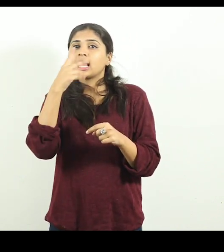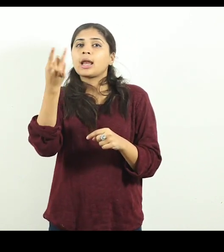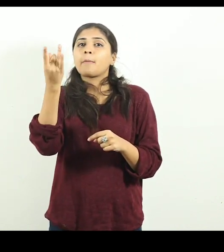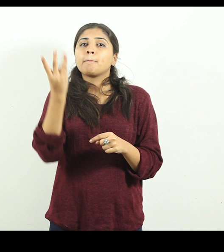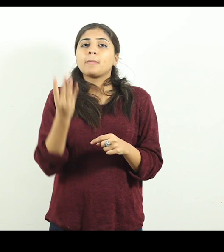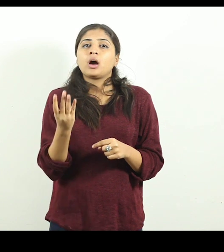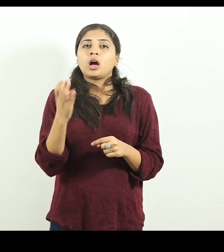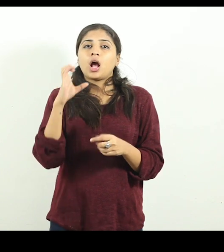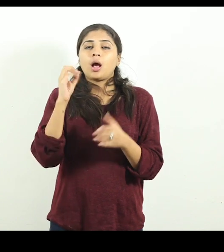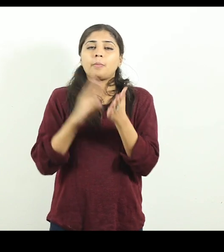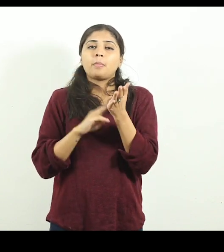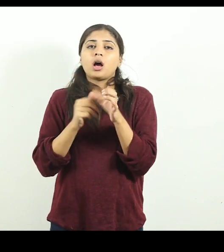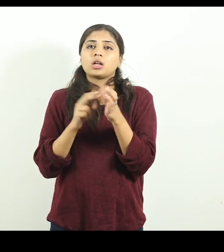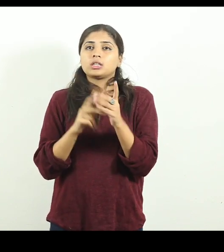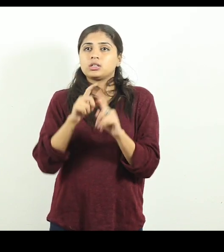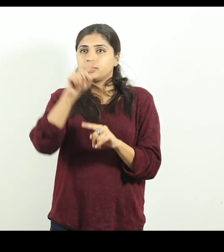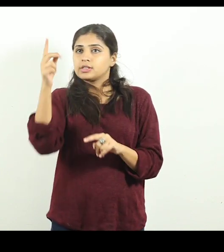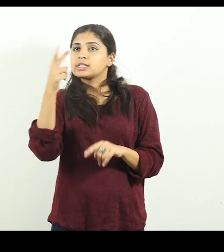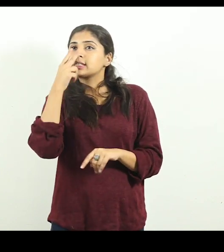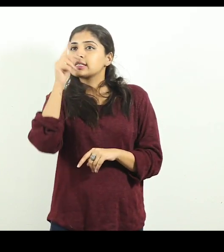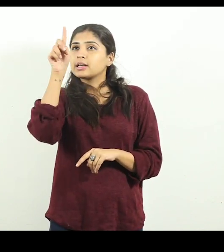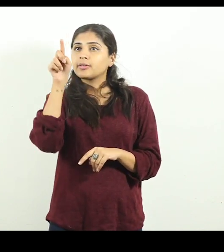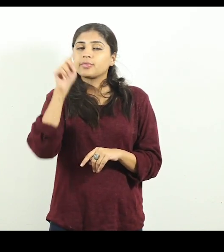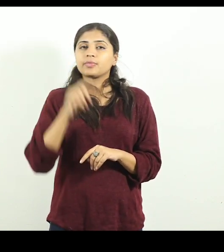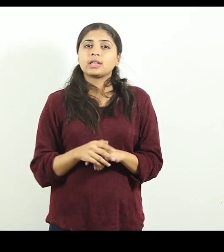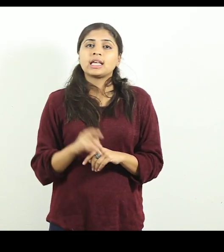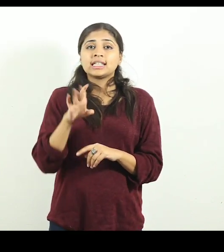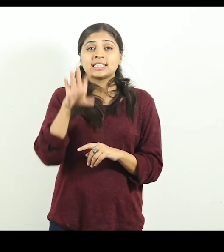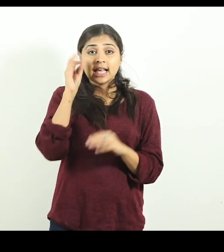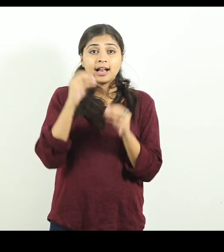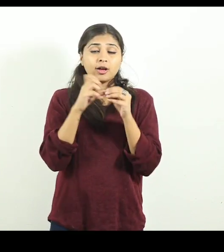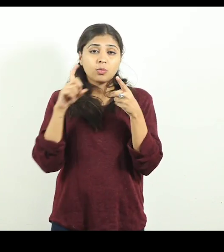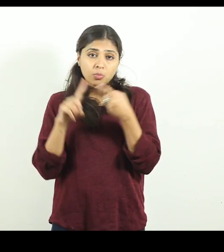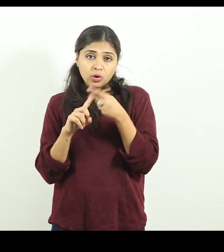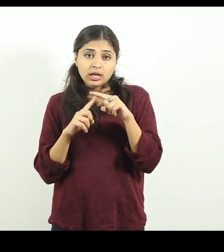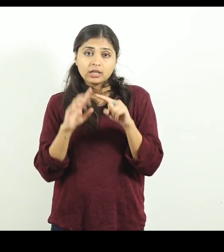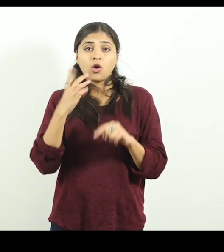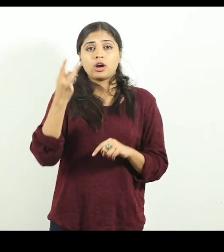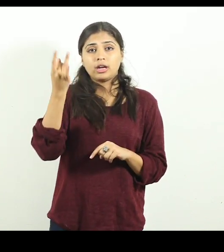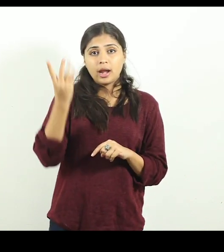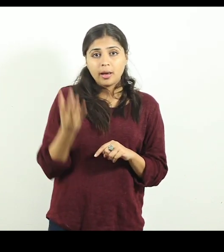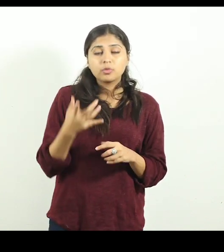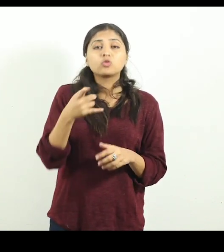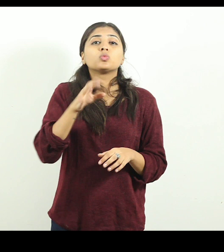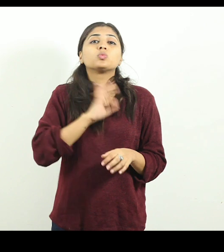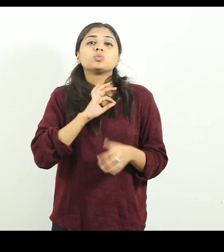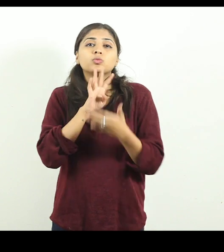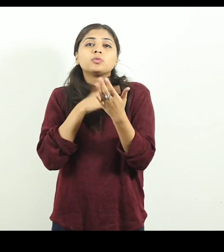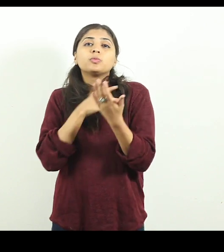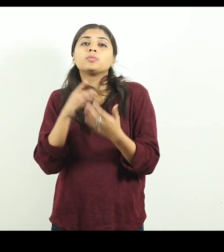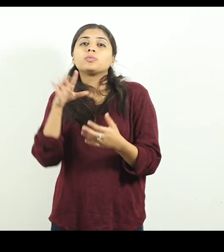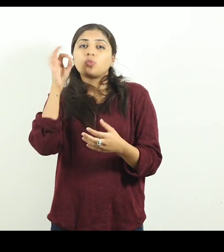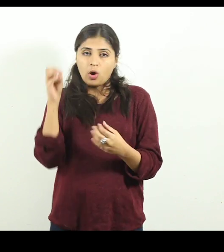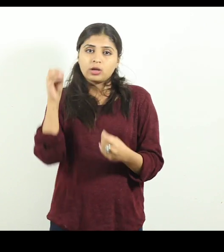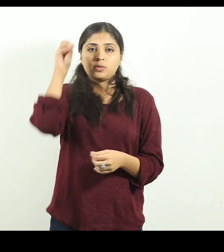command. Select the bullet or number format you would like to be inserted.